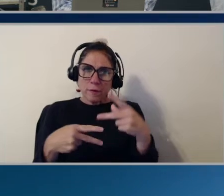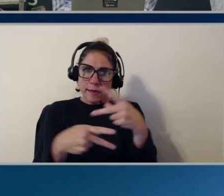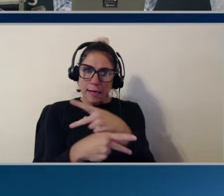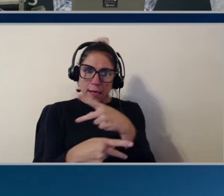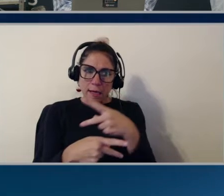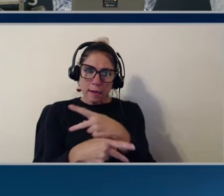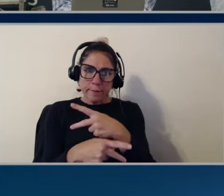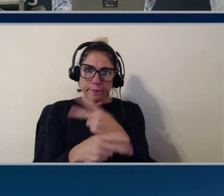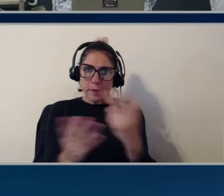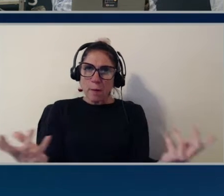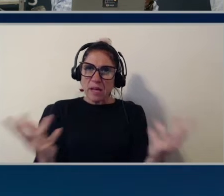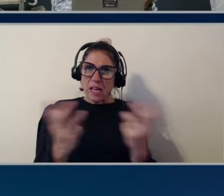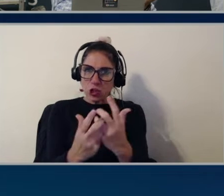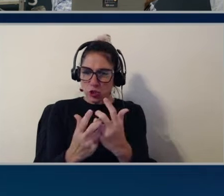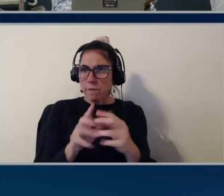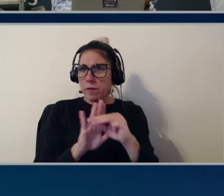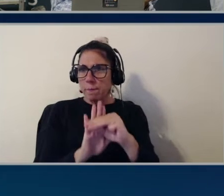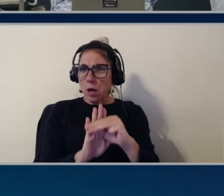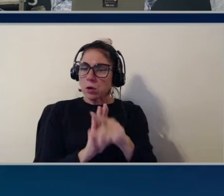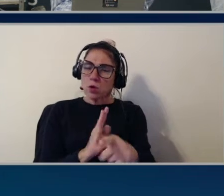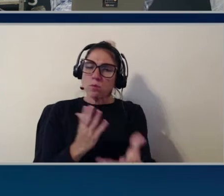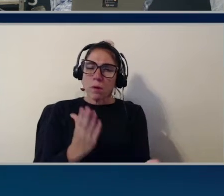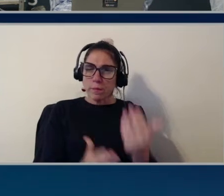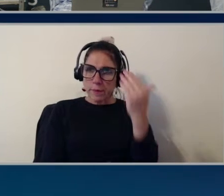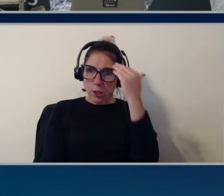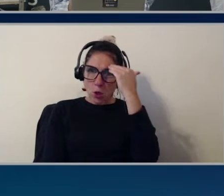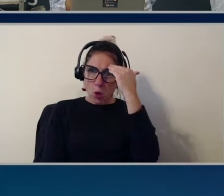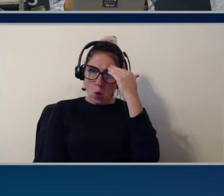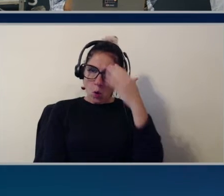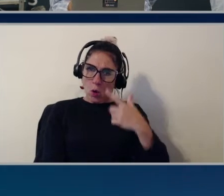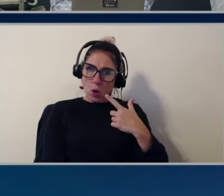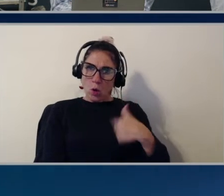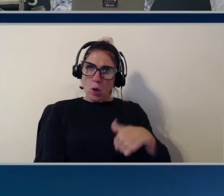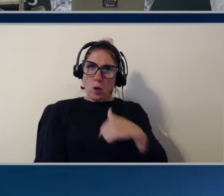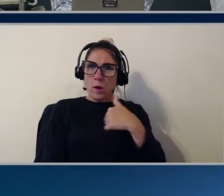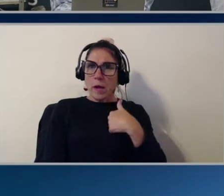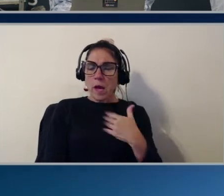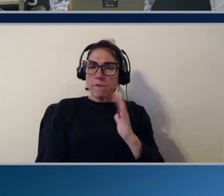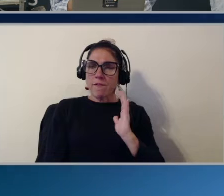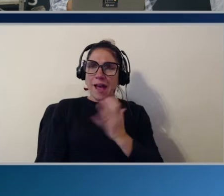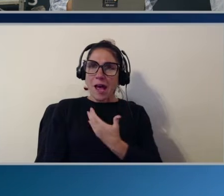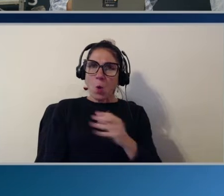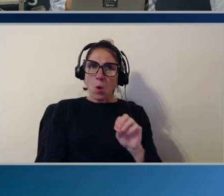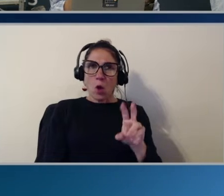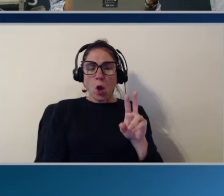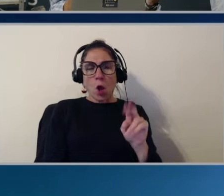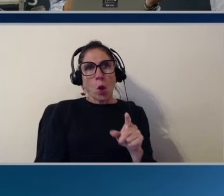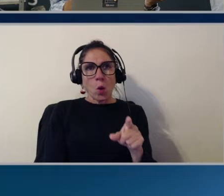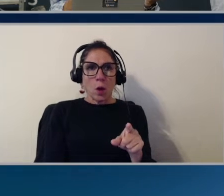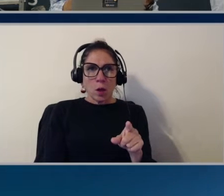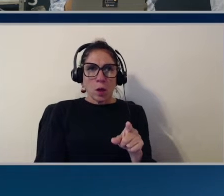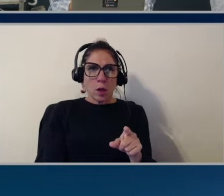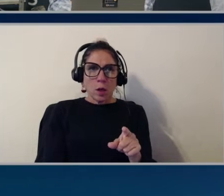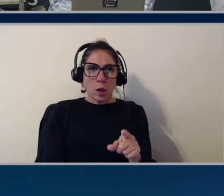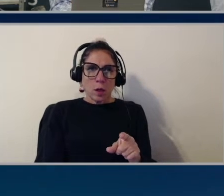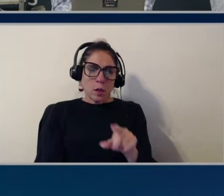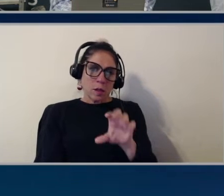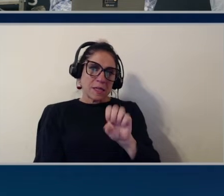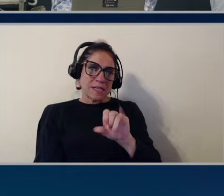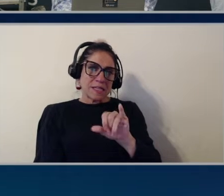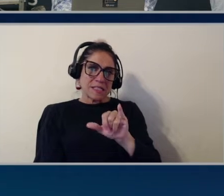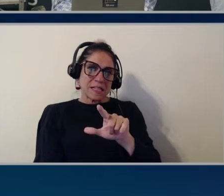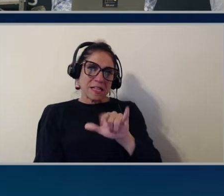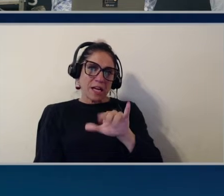model. As you probably know, we have our own, custom silicon